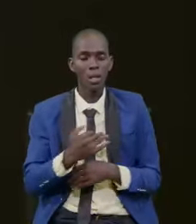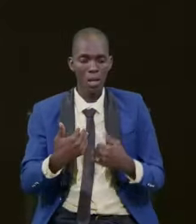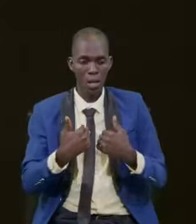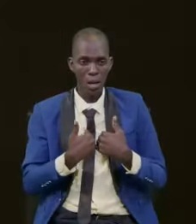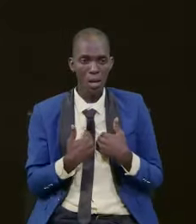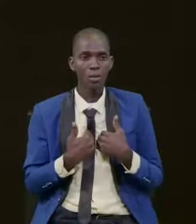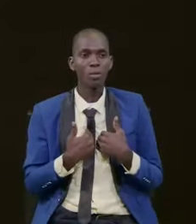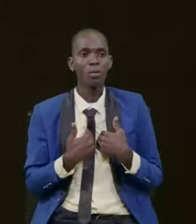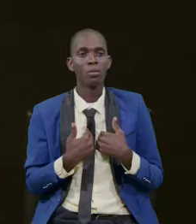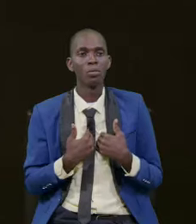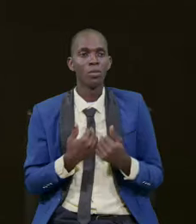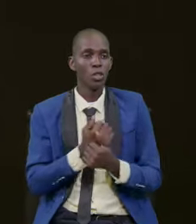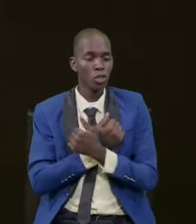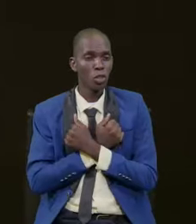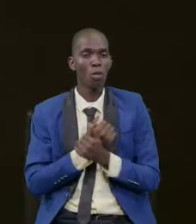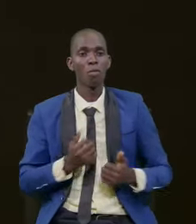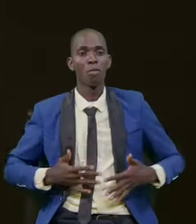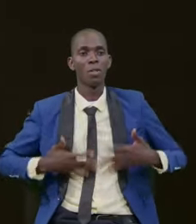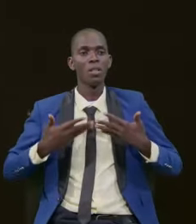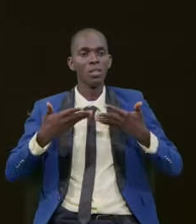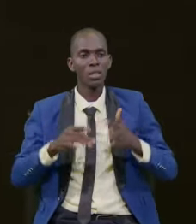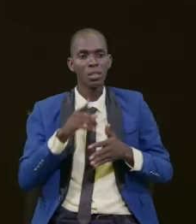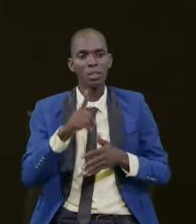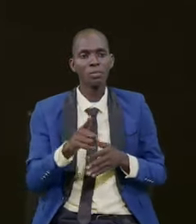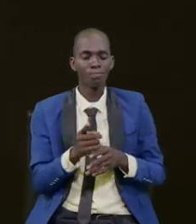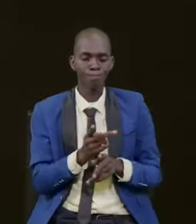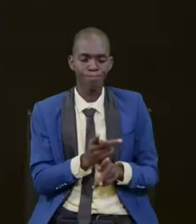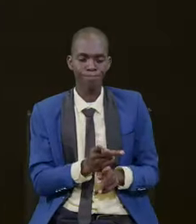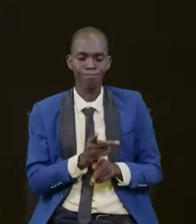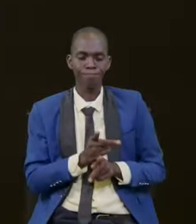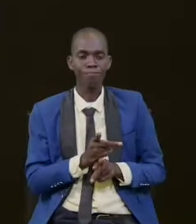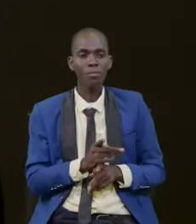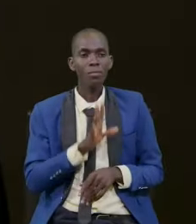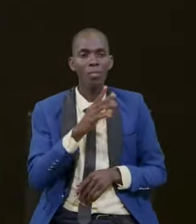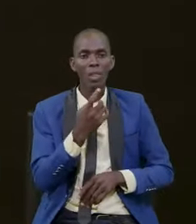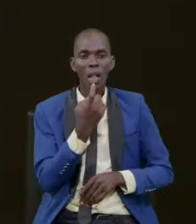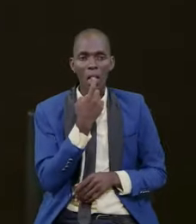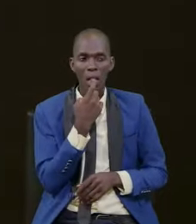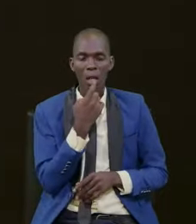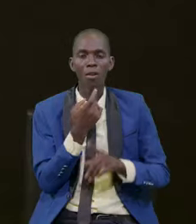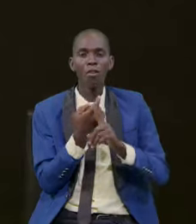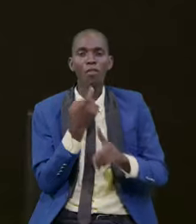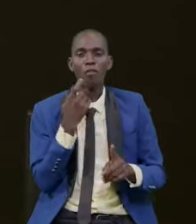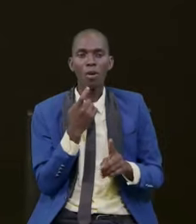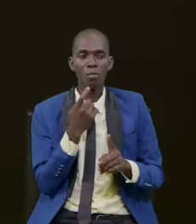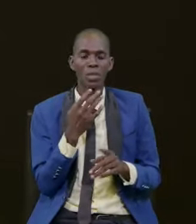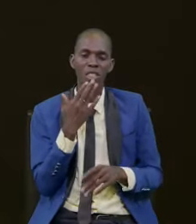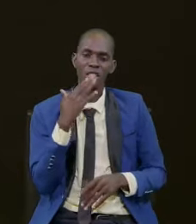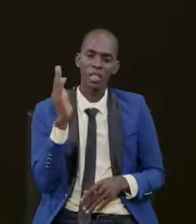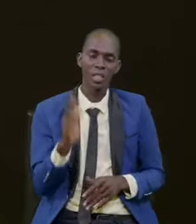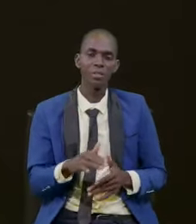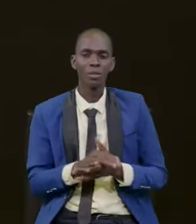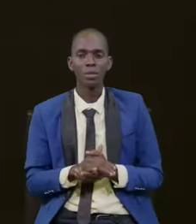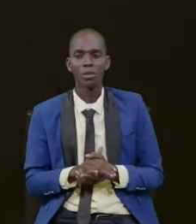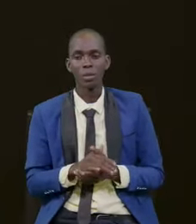love life, let him refrain his tongue from evil.